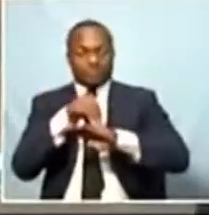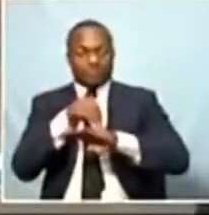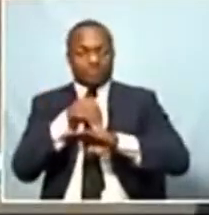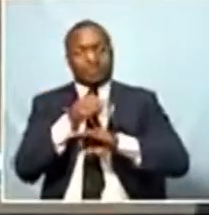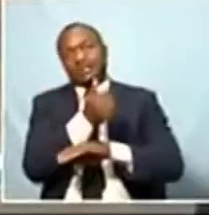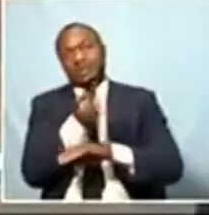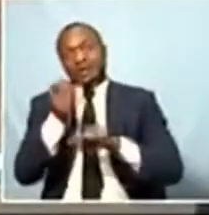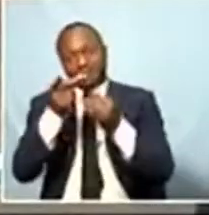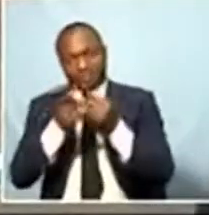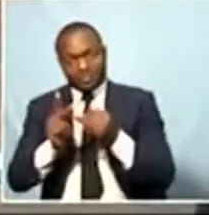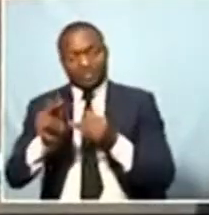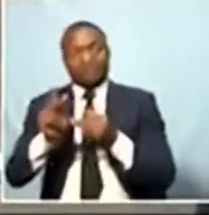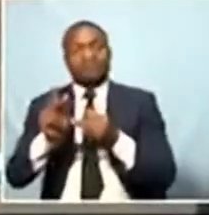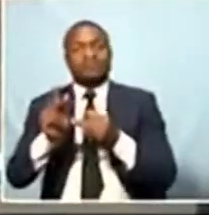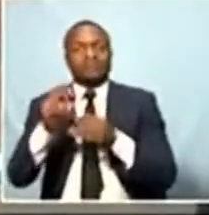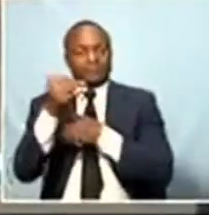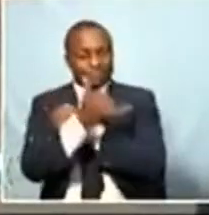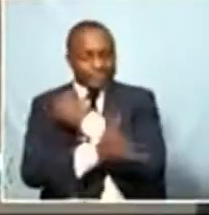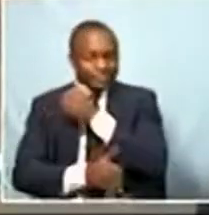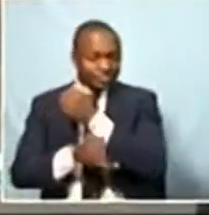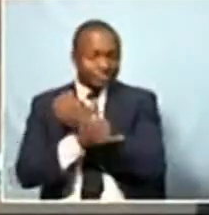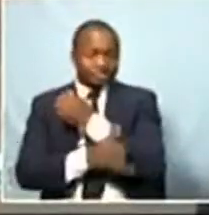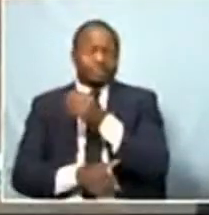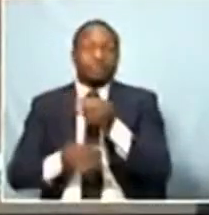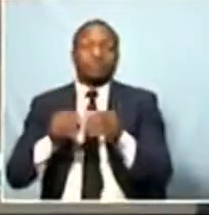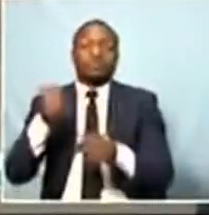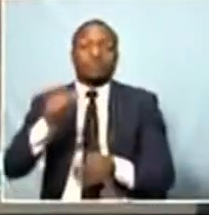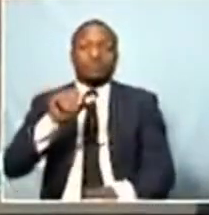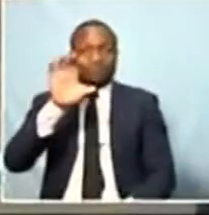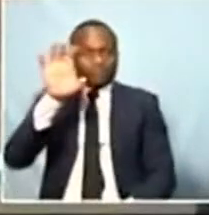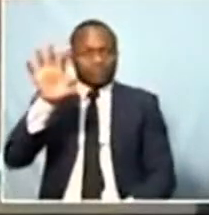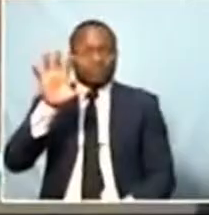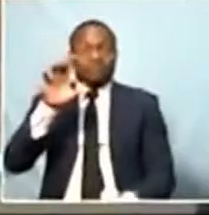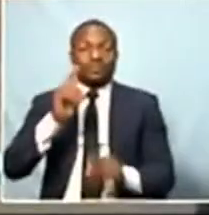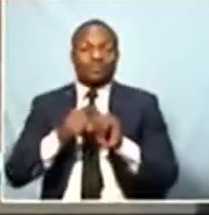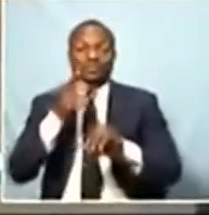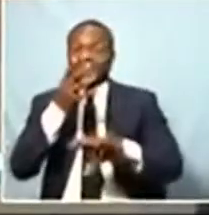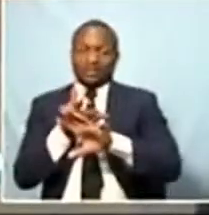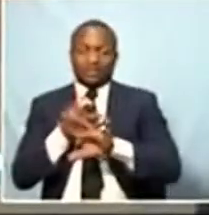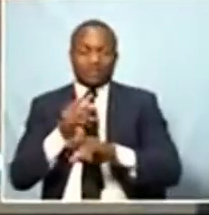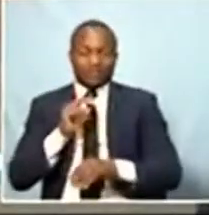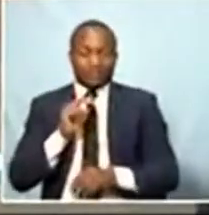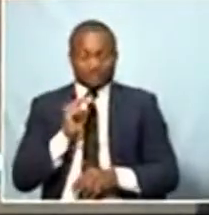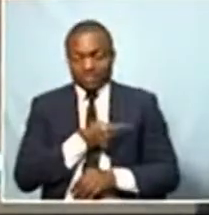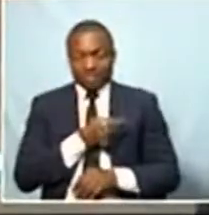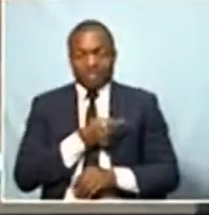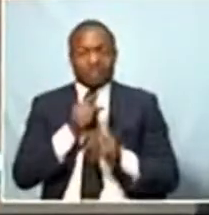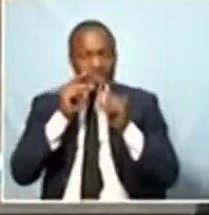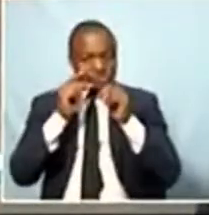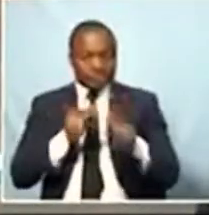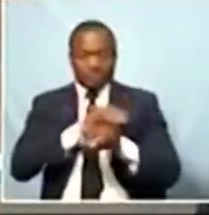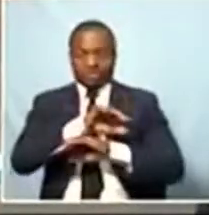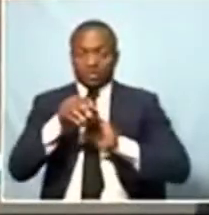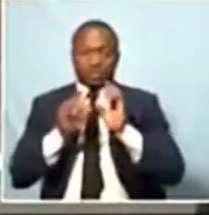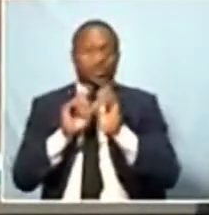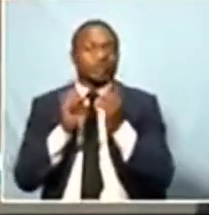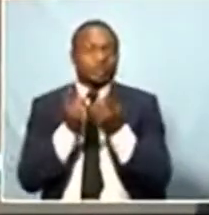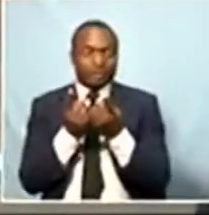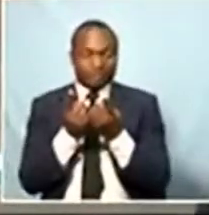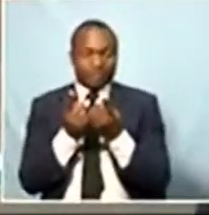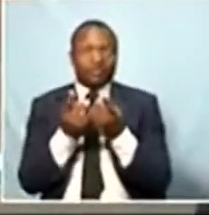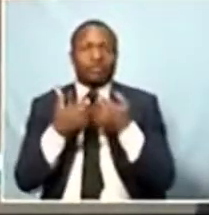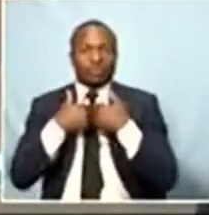basically all 10 provinces. But it's a bit difficult with resources for us to reach all the districts. But we have presence in all the